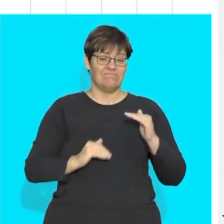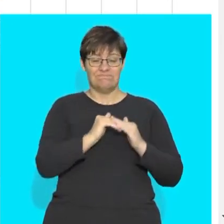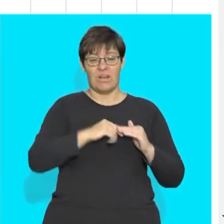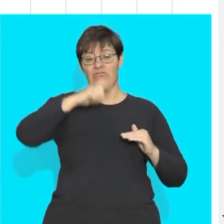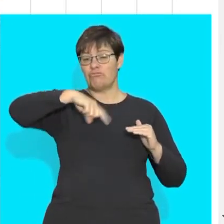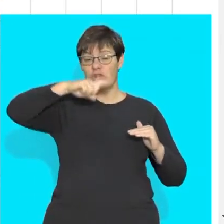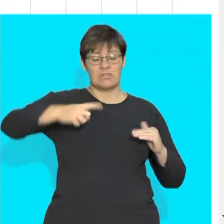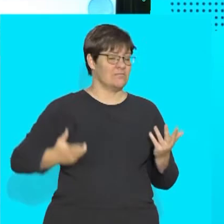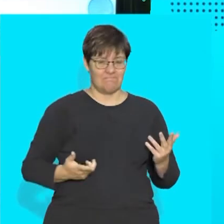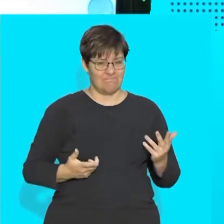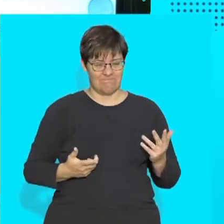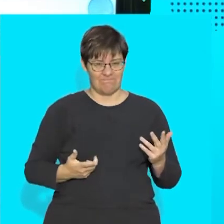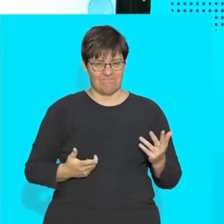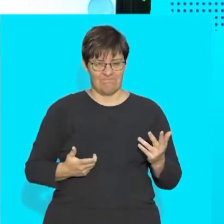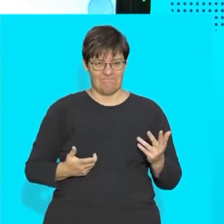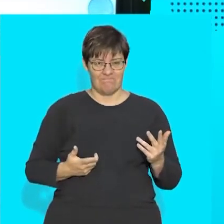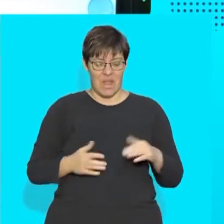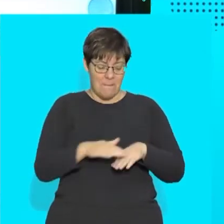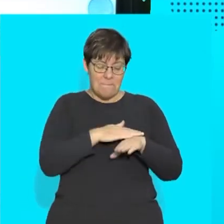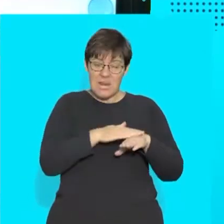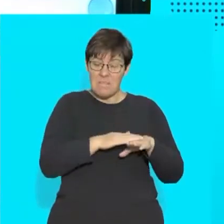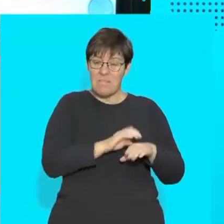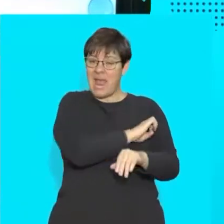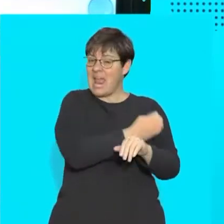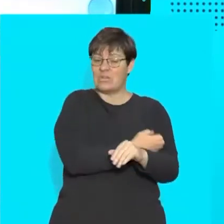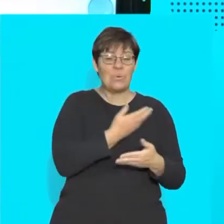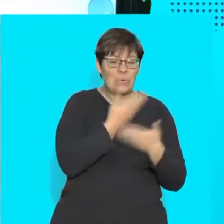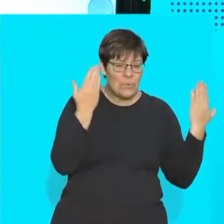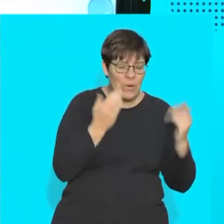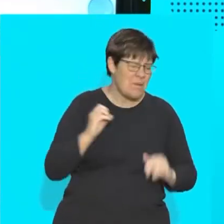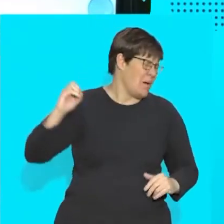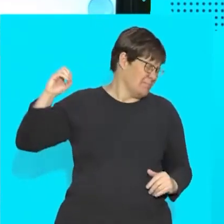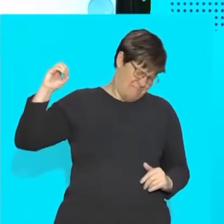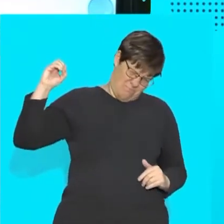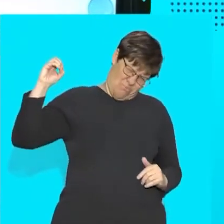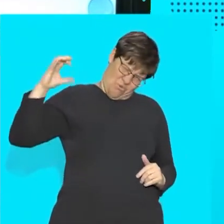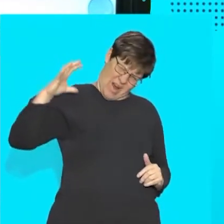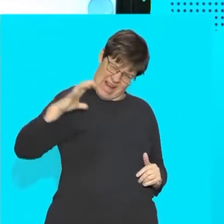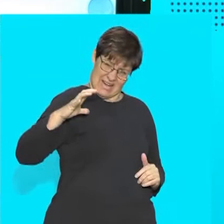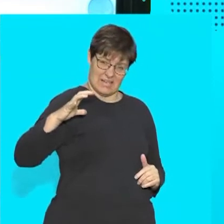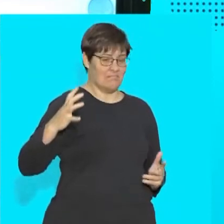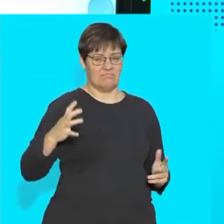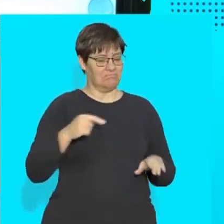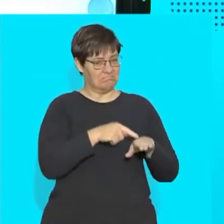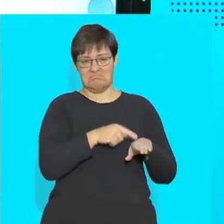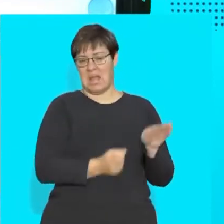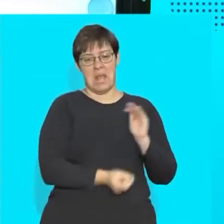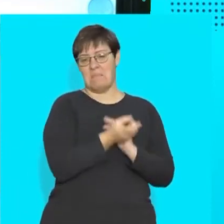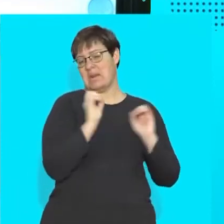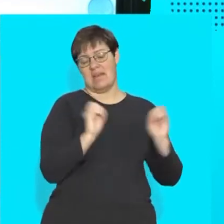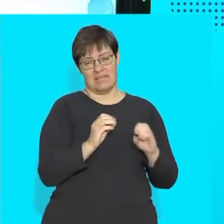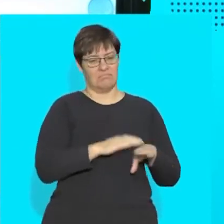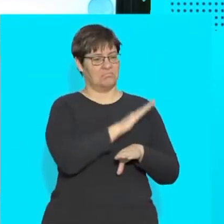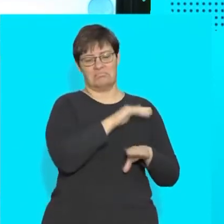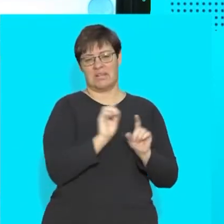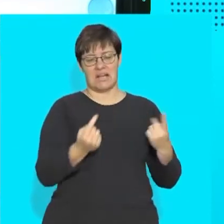threshold frequency, if our photons don't have that minimum energy, we can make it as bright as we like and nothing's going to